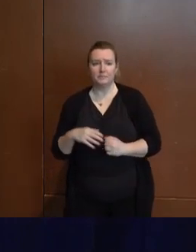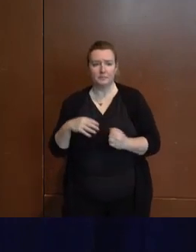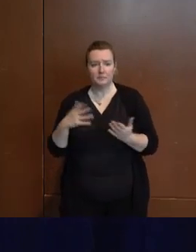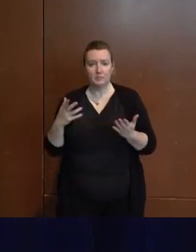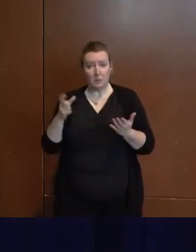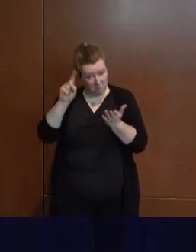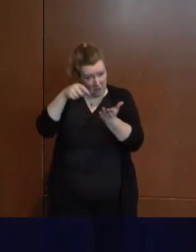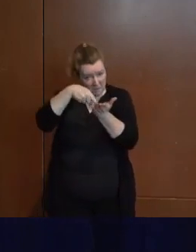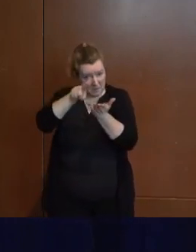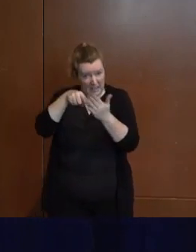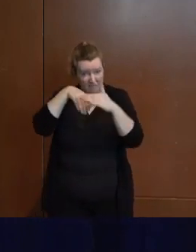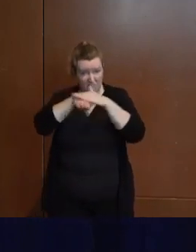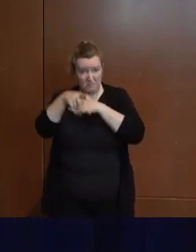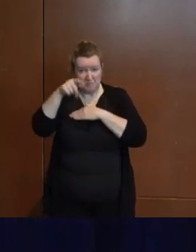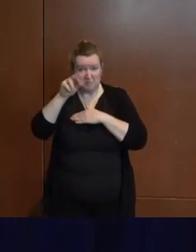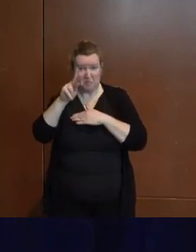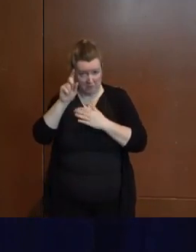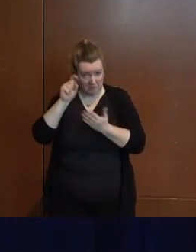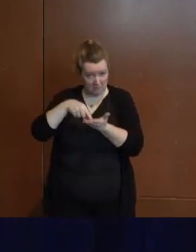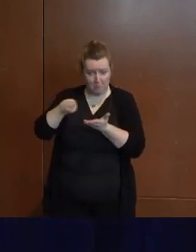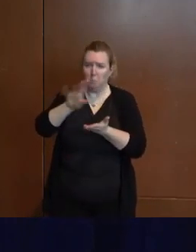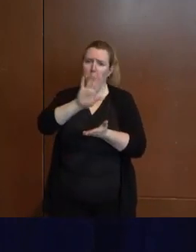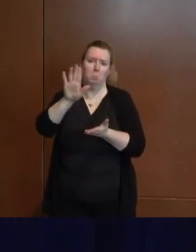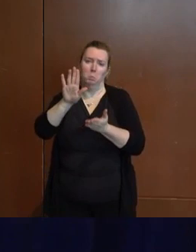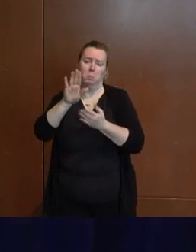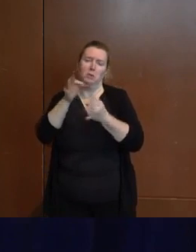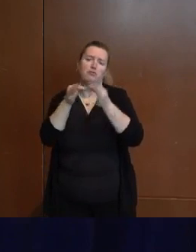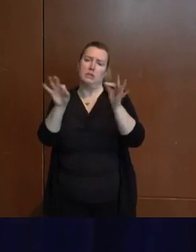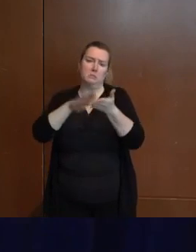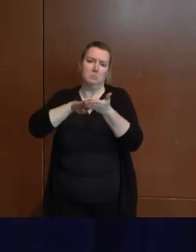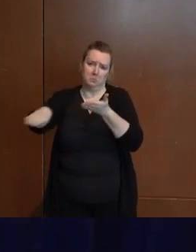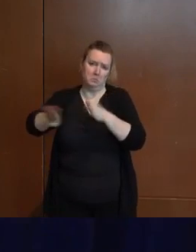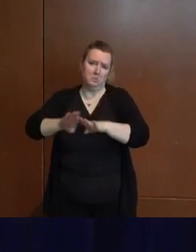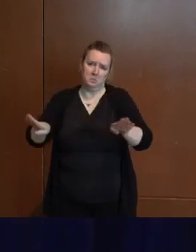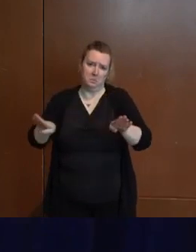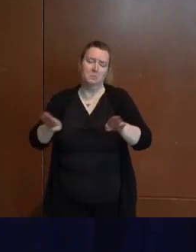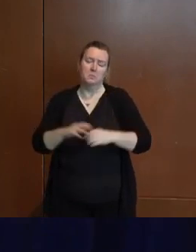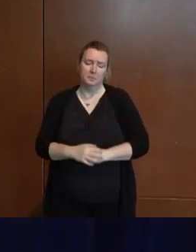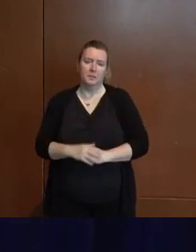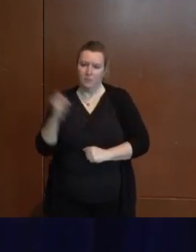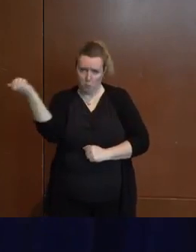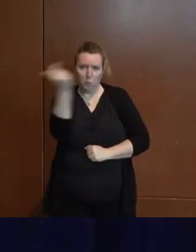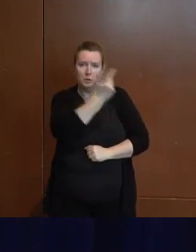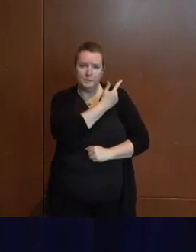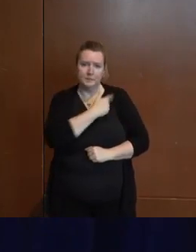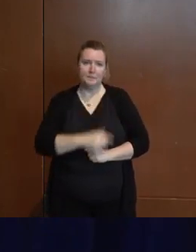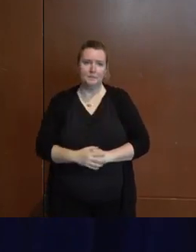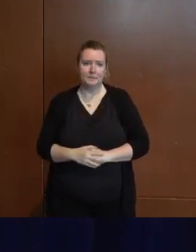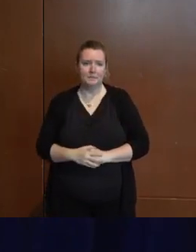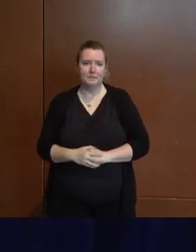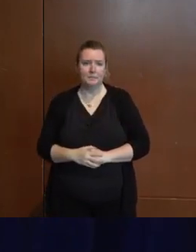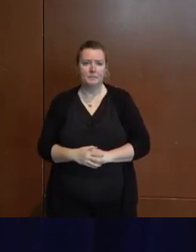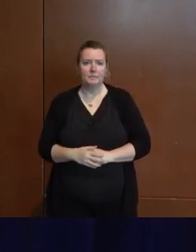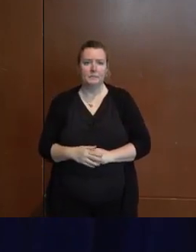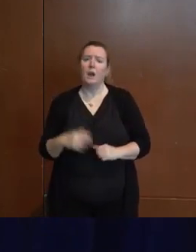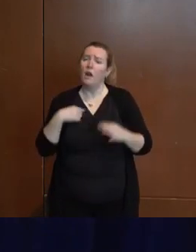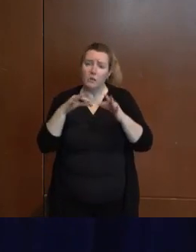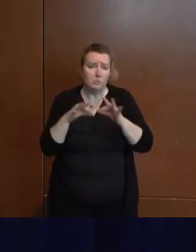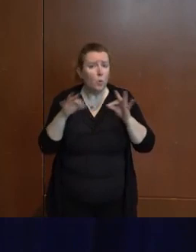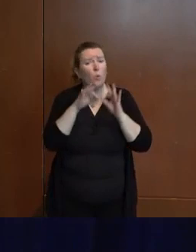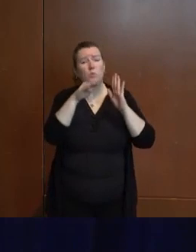situation. But there are a few important rules and other things that are important to know before you